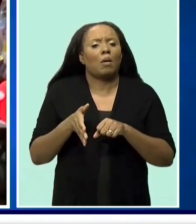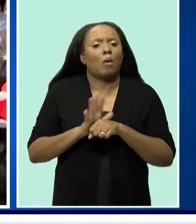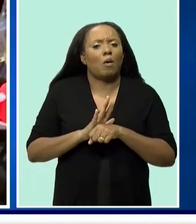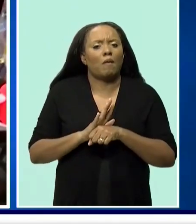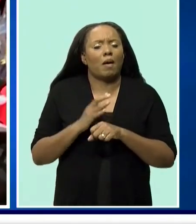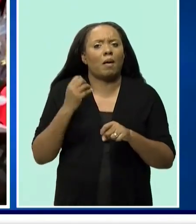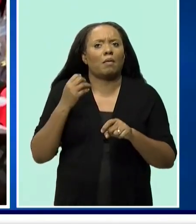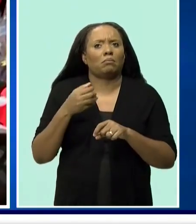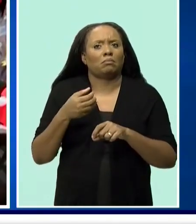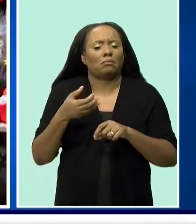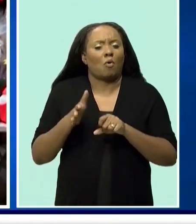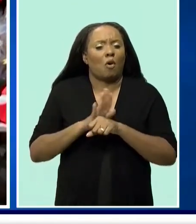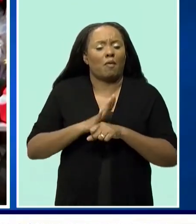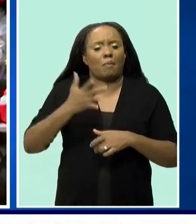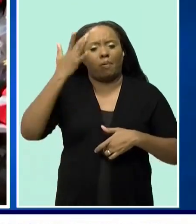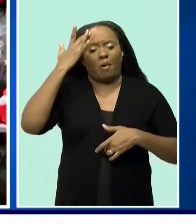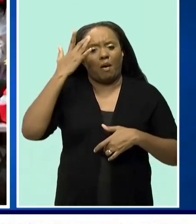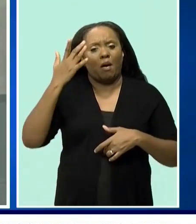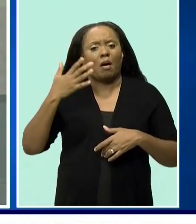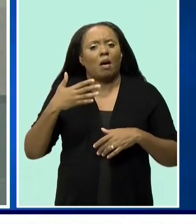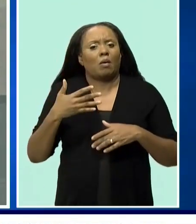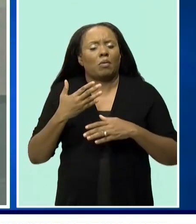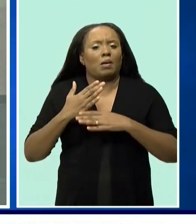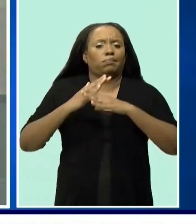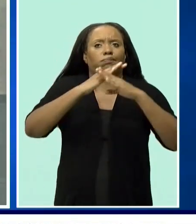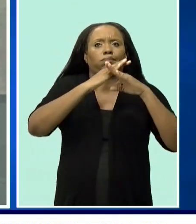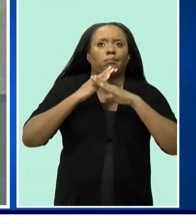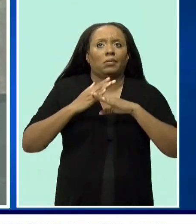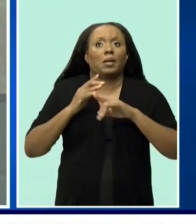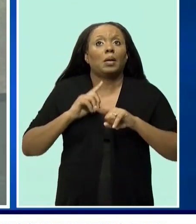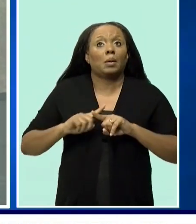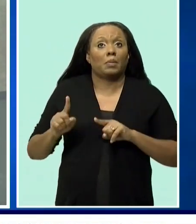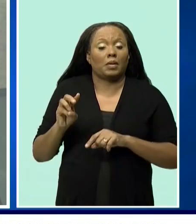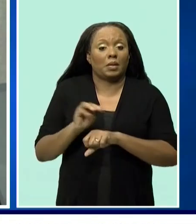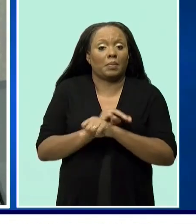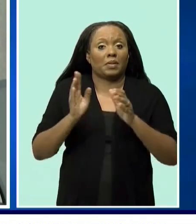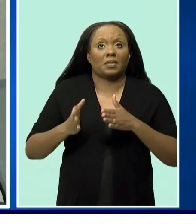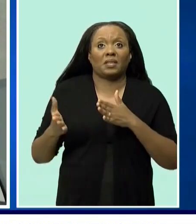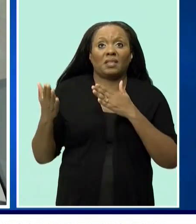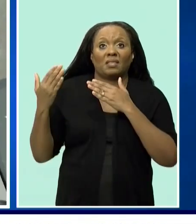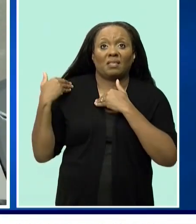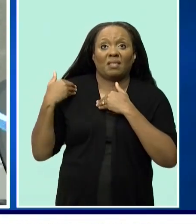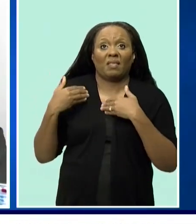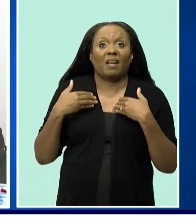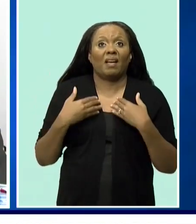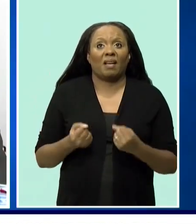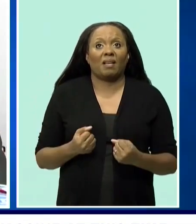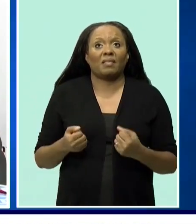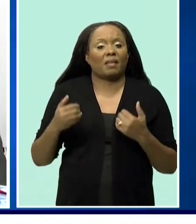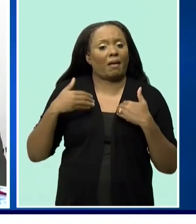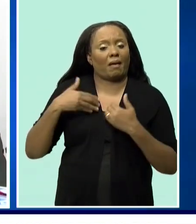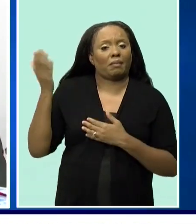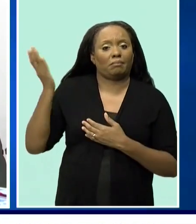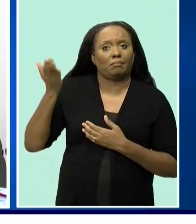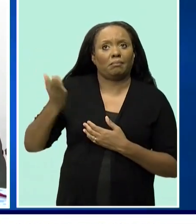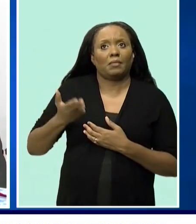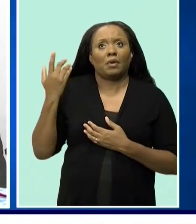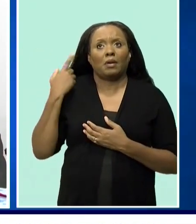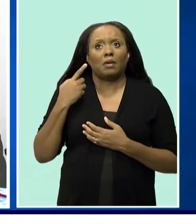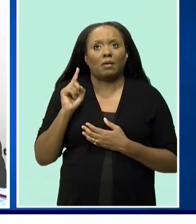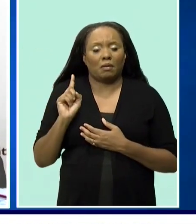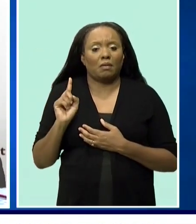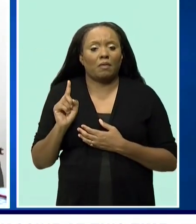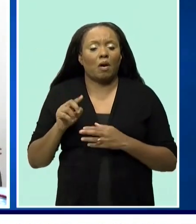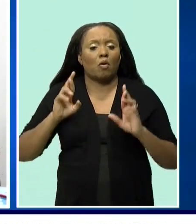Health and Wellness Ian Gooding-Edgell as he addressed the presentation ceremony for the second COVID-19 Vaccine Hesitancy